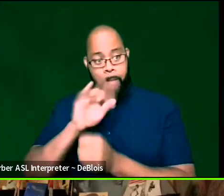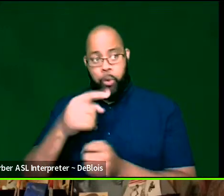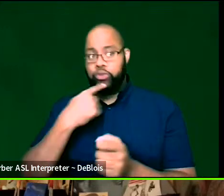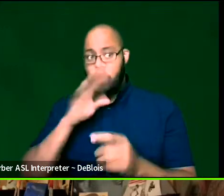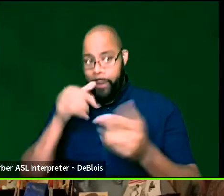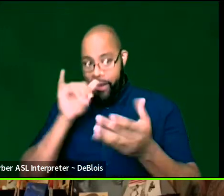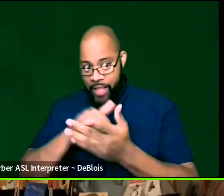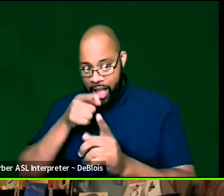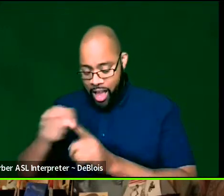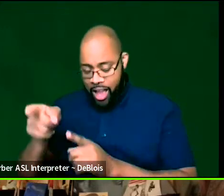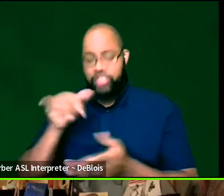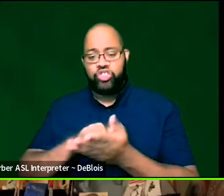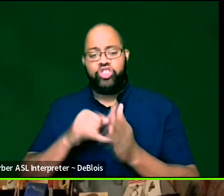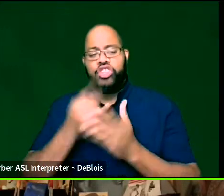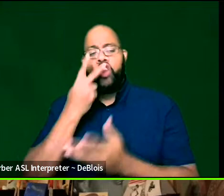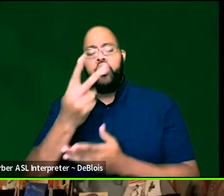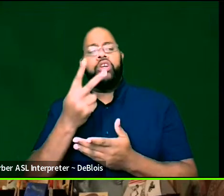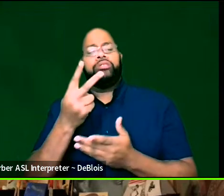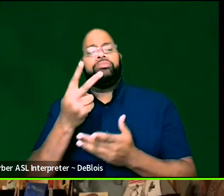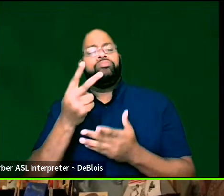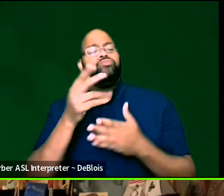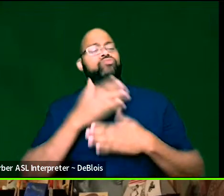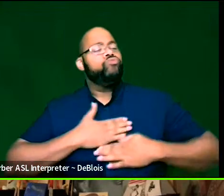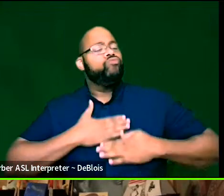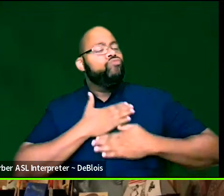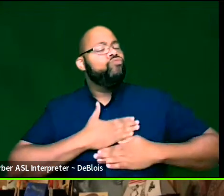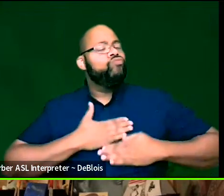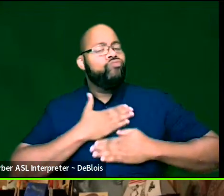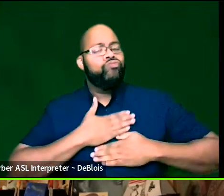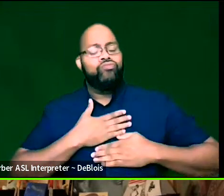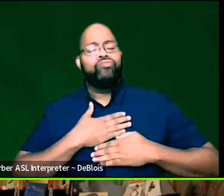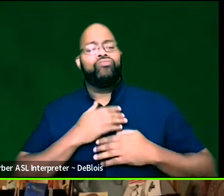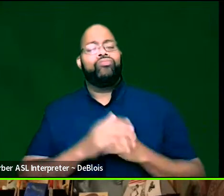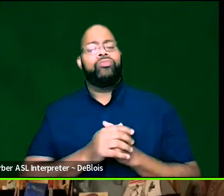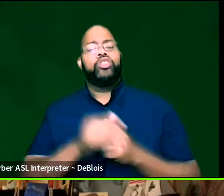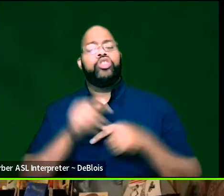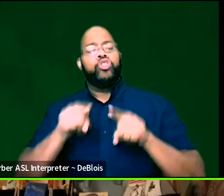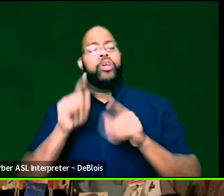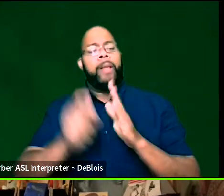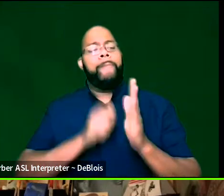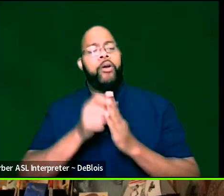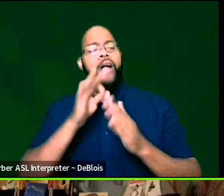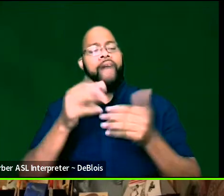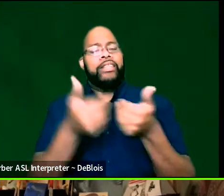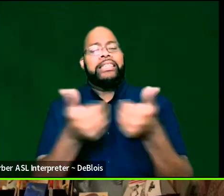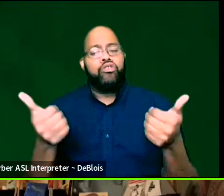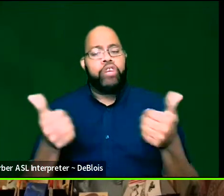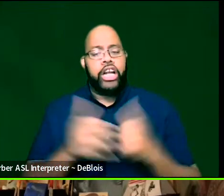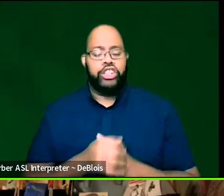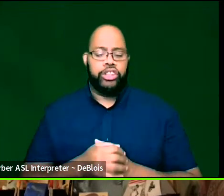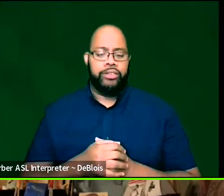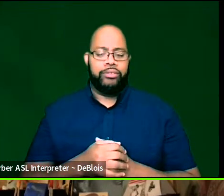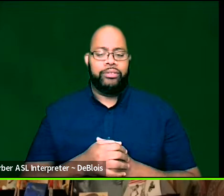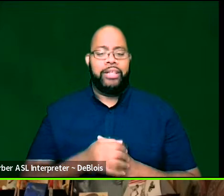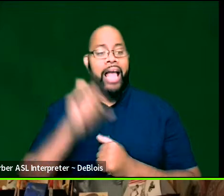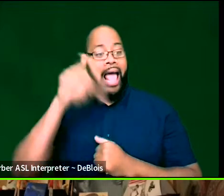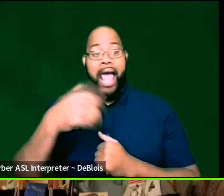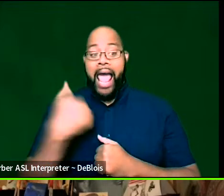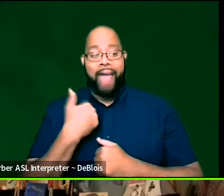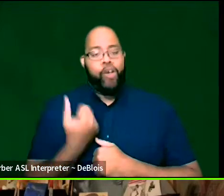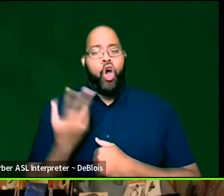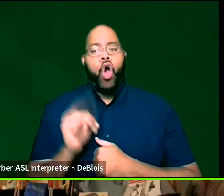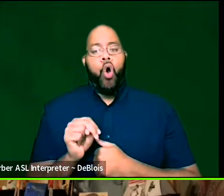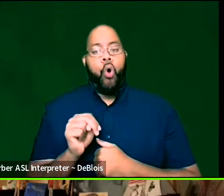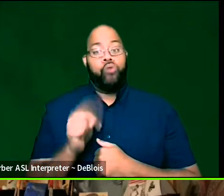to, is just looking at leisure, recreation, and entertainment during a period of segregation. We had to have our